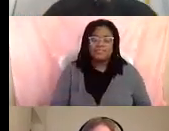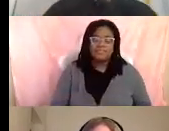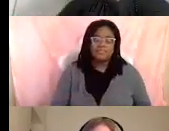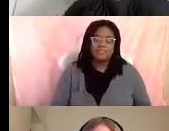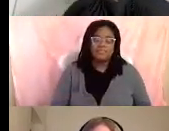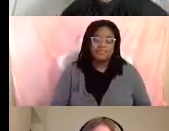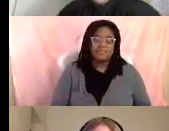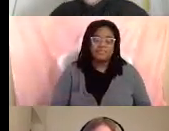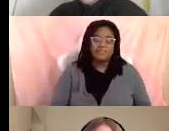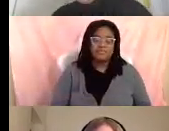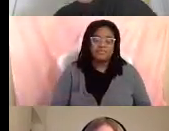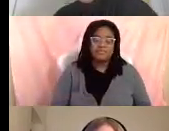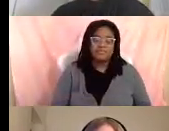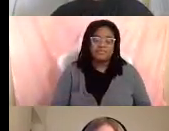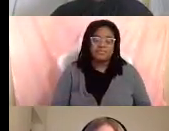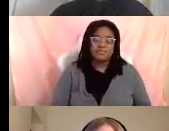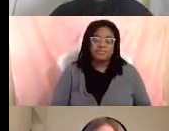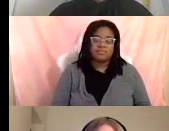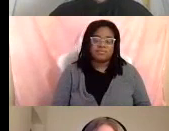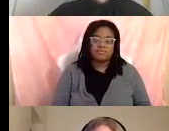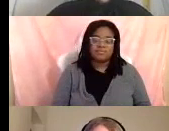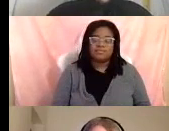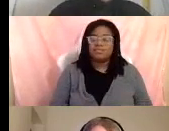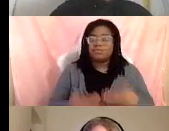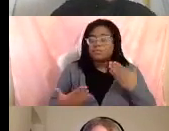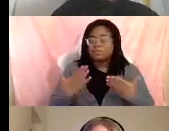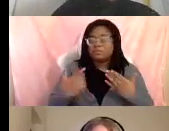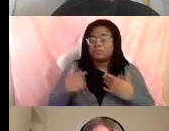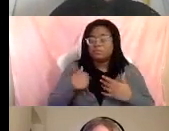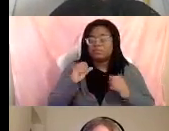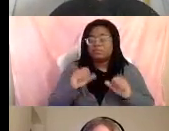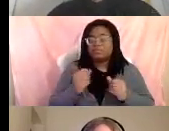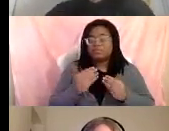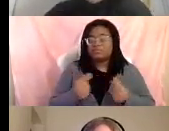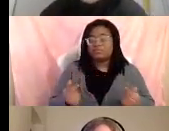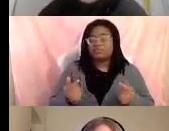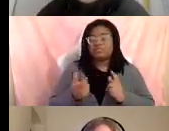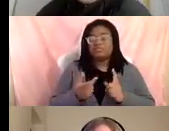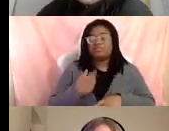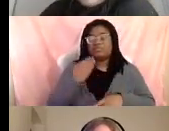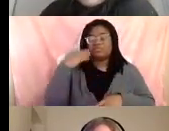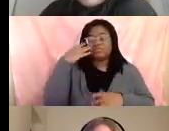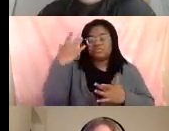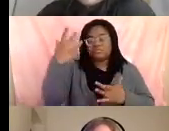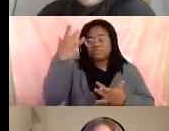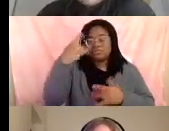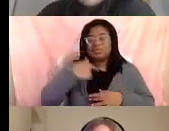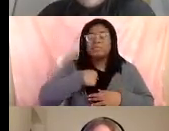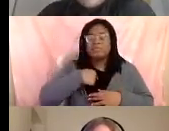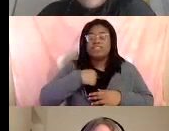that. Maybe I can cure some of my homesick for New Yorkness by making a New York City